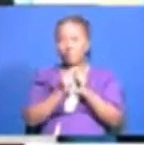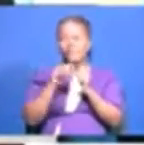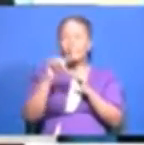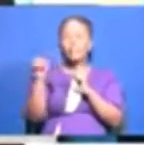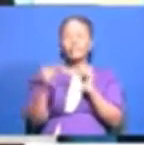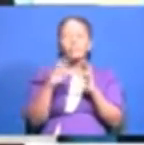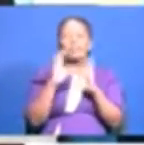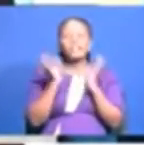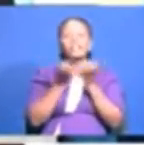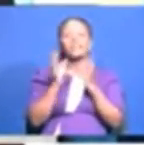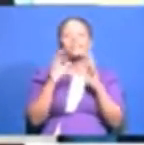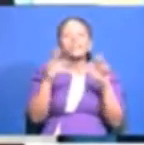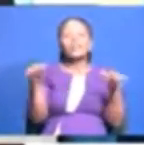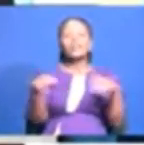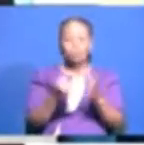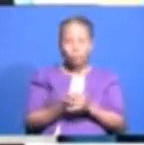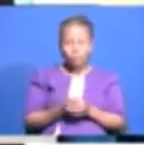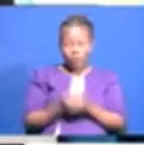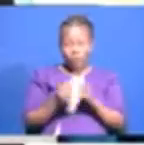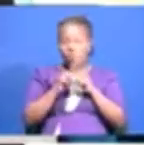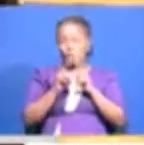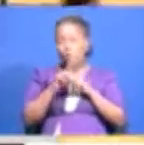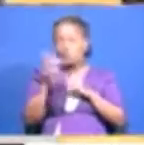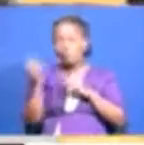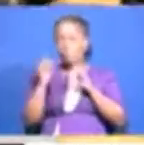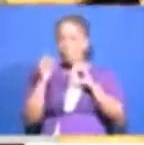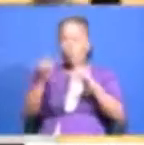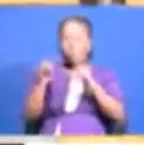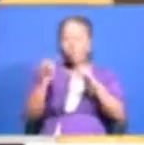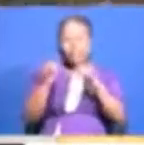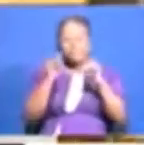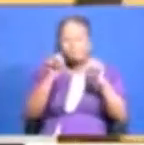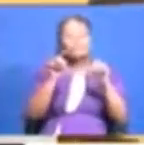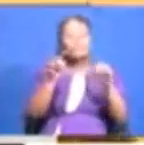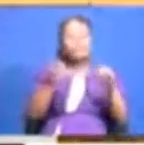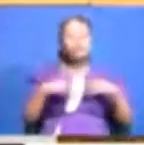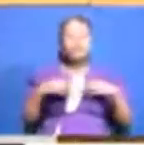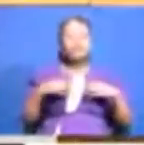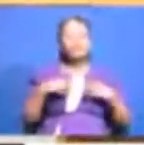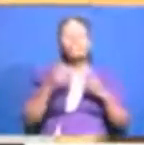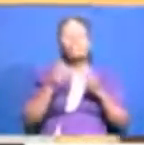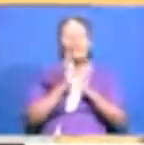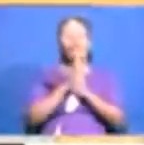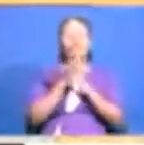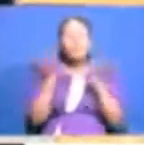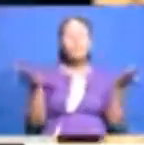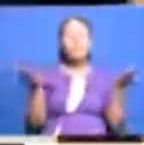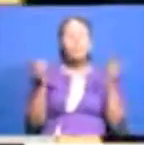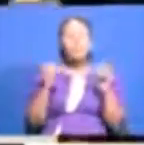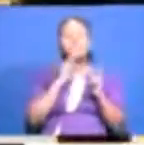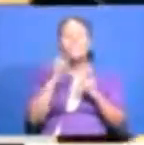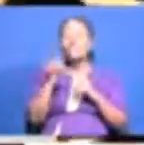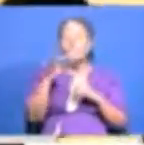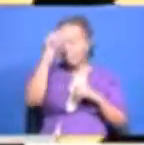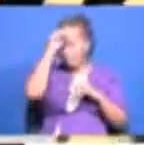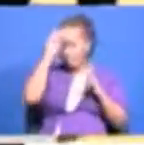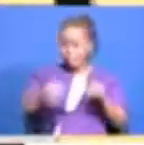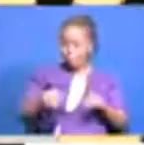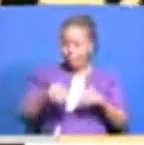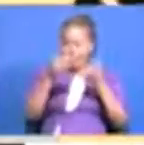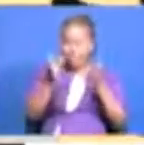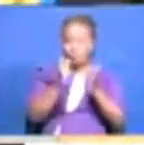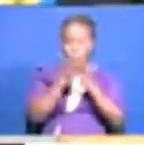those criticizing the ministry of retaining textbook funds, confirming the government was providing the books to learners on a ratio